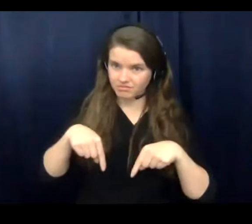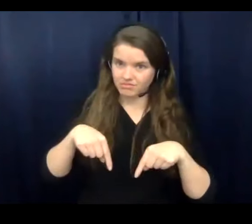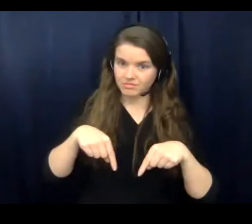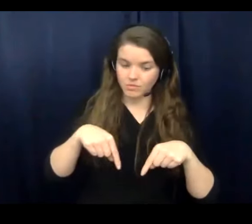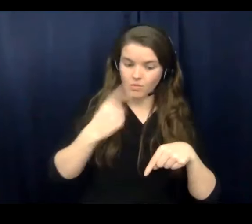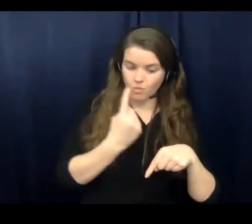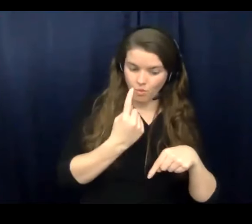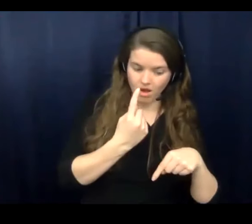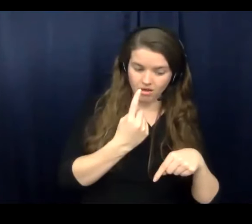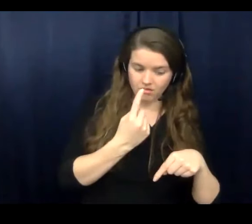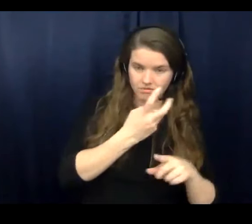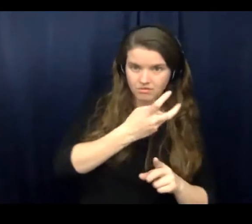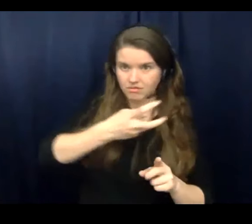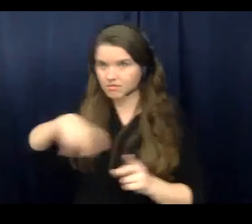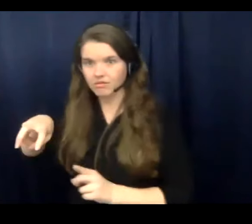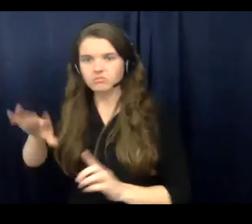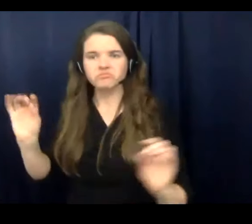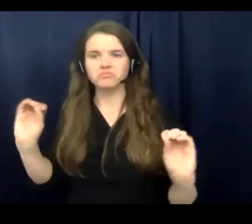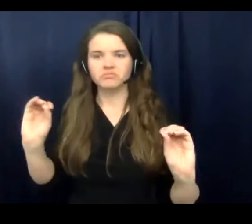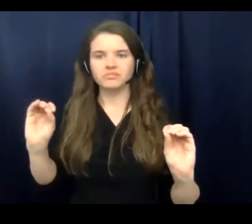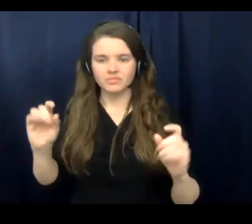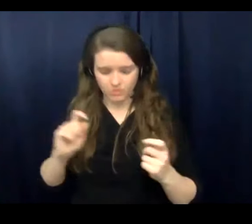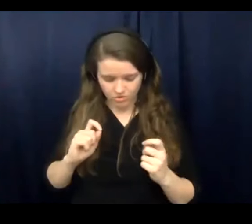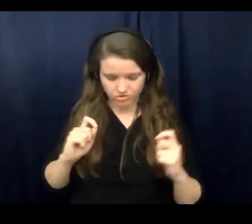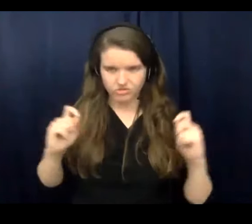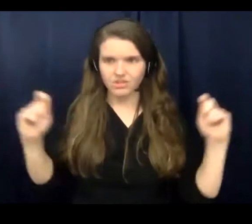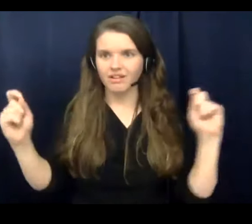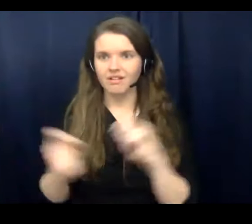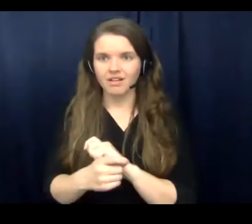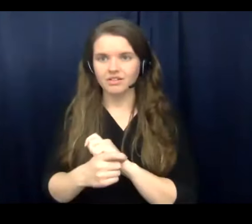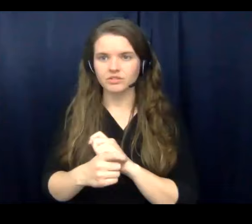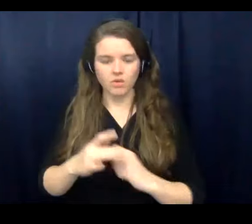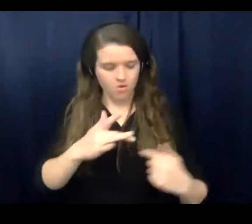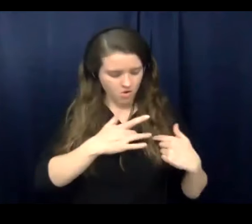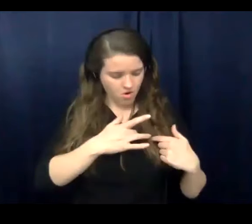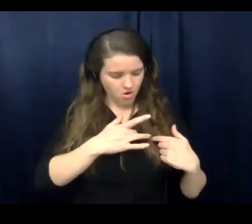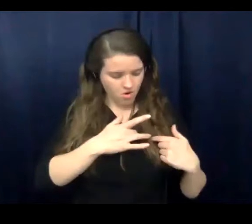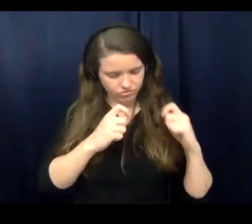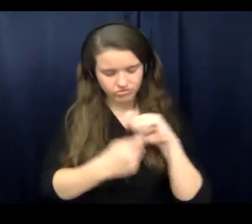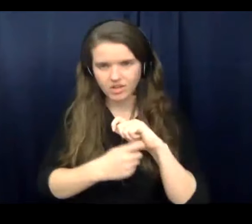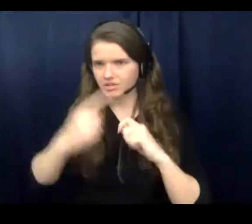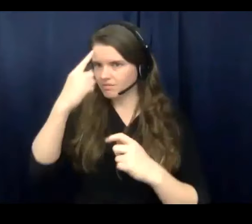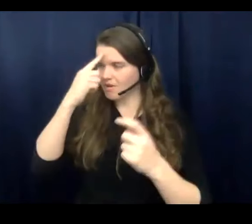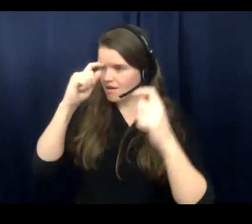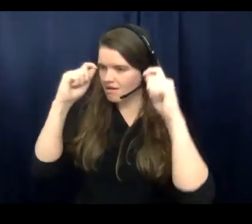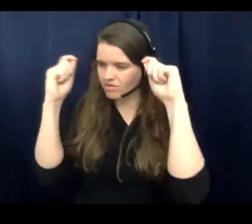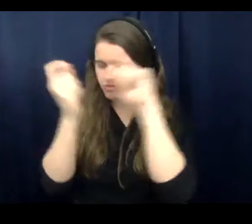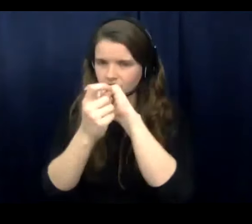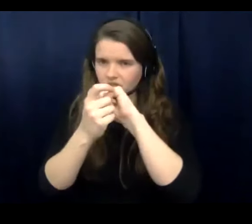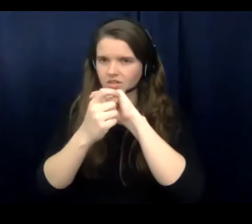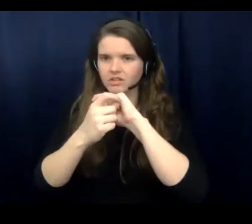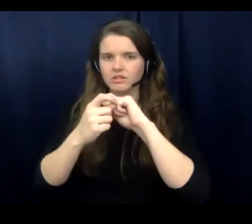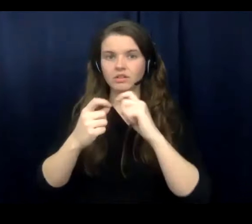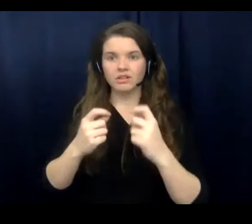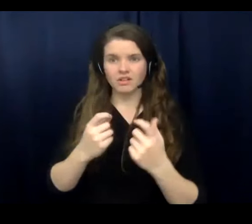from one kingdom to another. It was not being translated into with your heart and your wisdom and